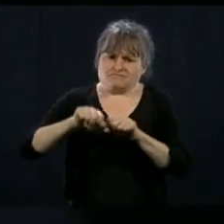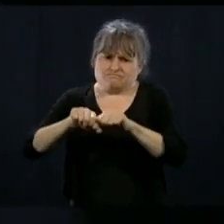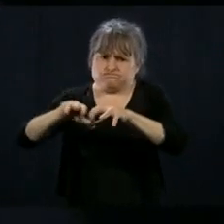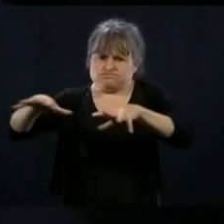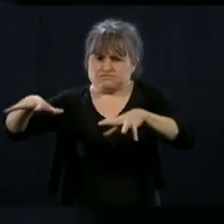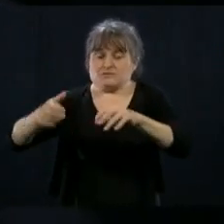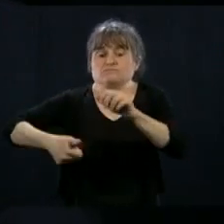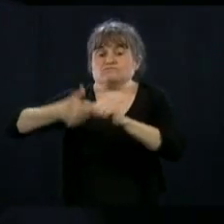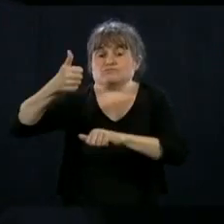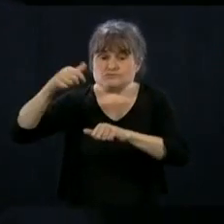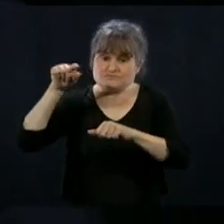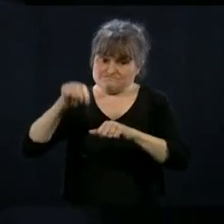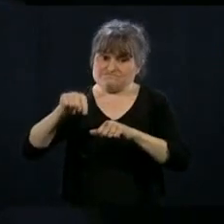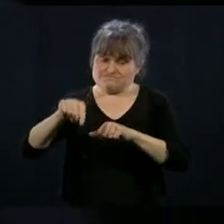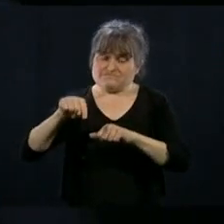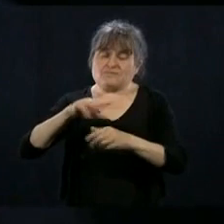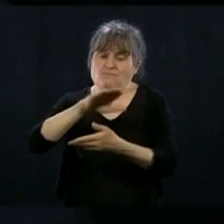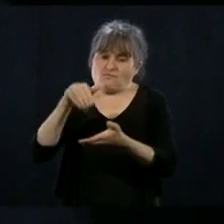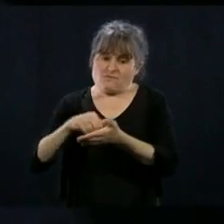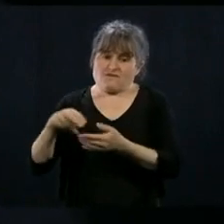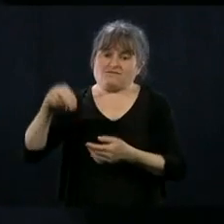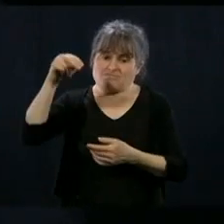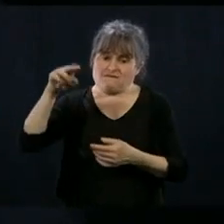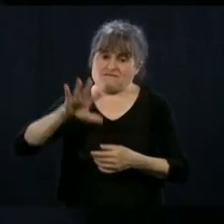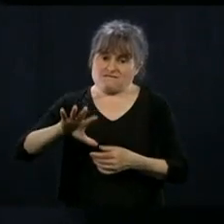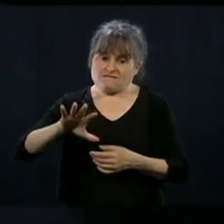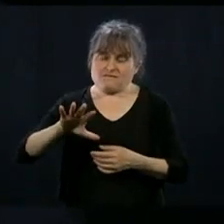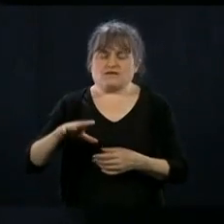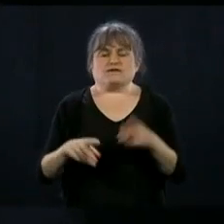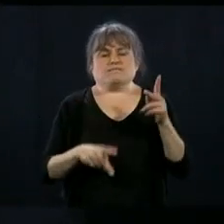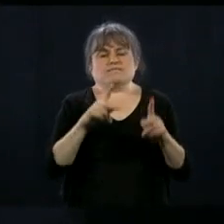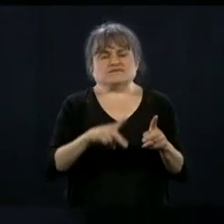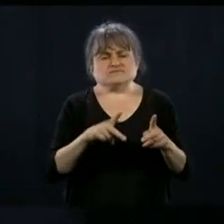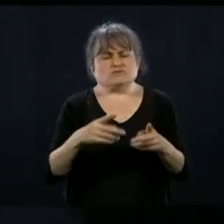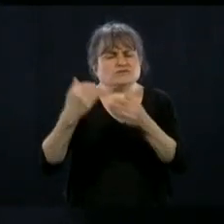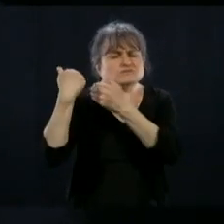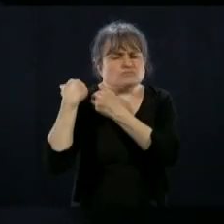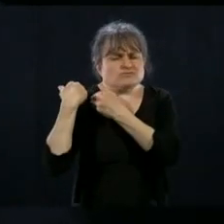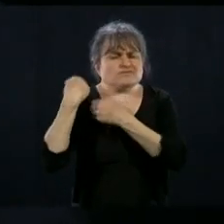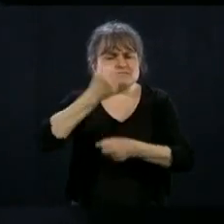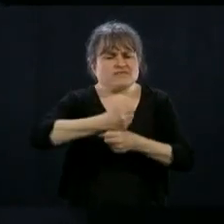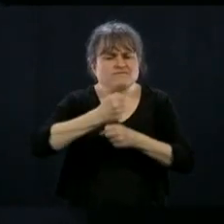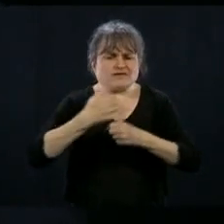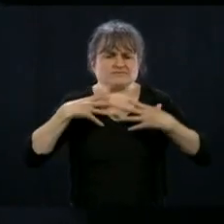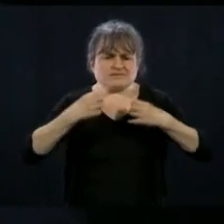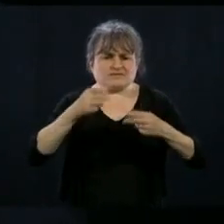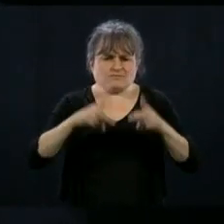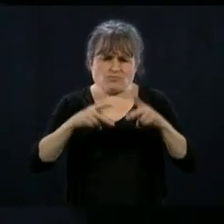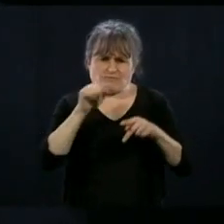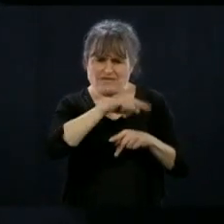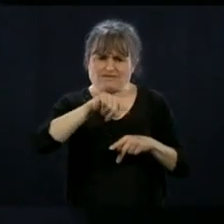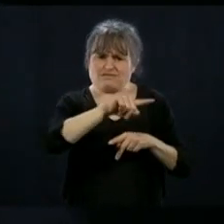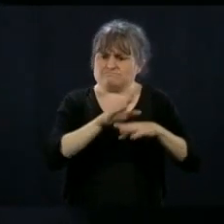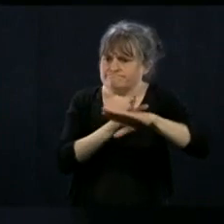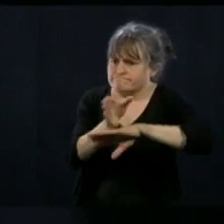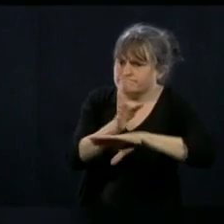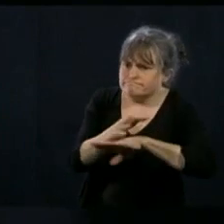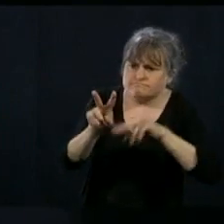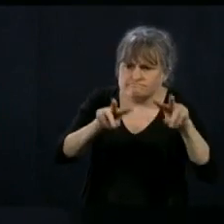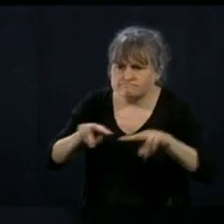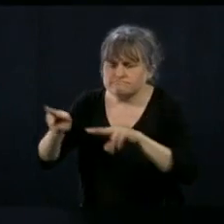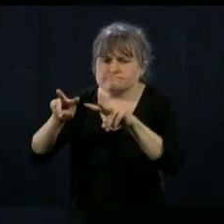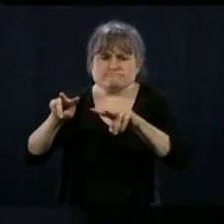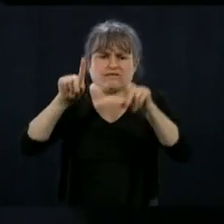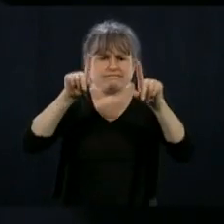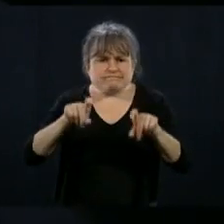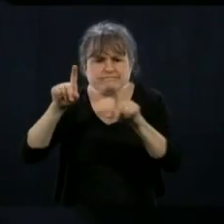where there is the highest number of cases. So those who are responsible for public health are in the field right now. They have